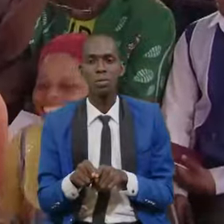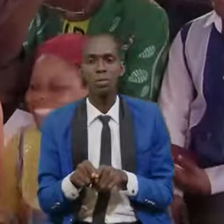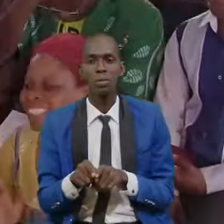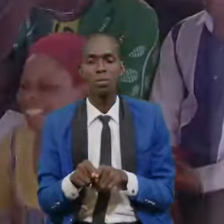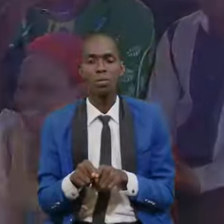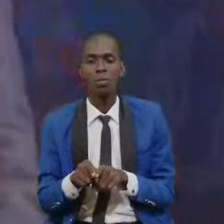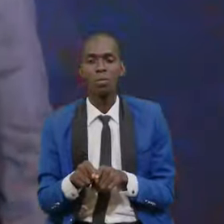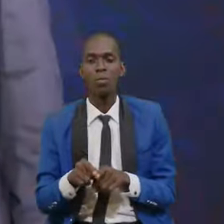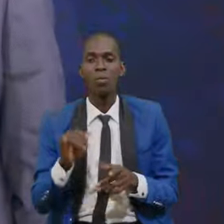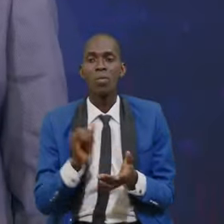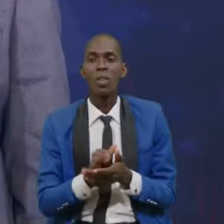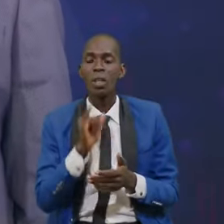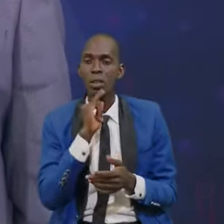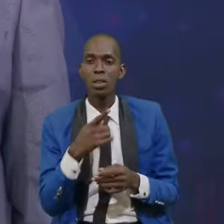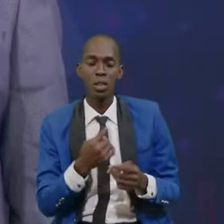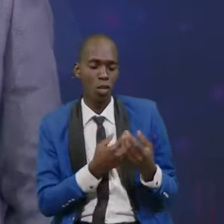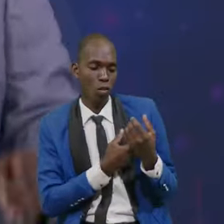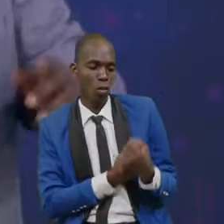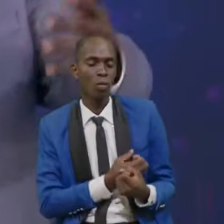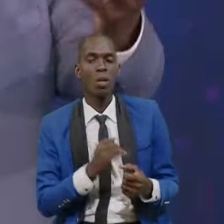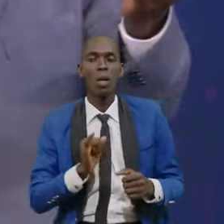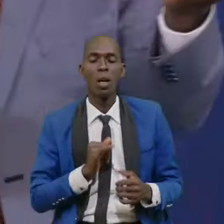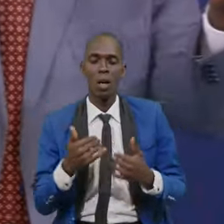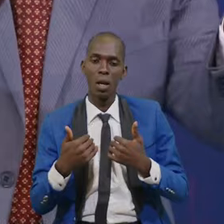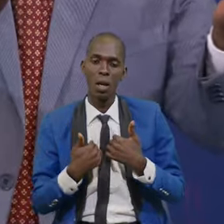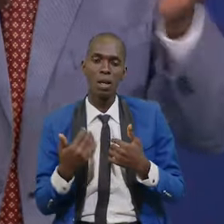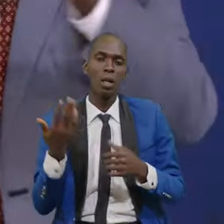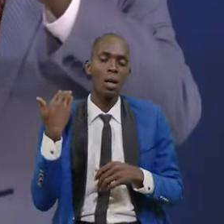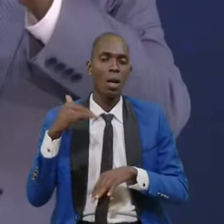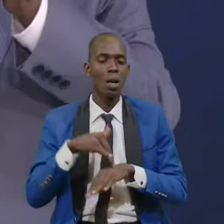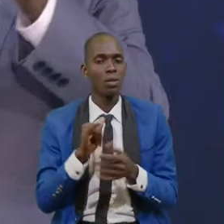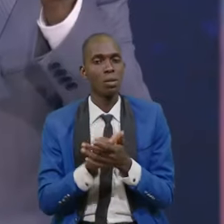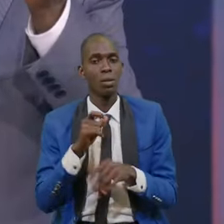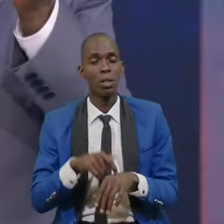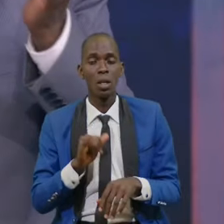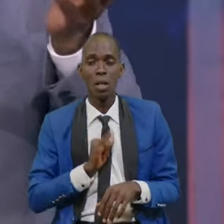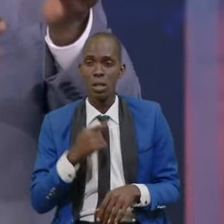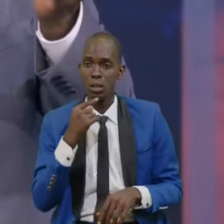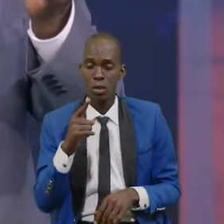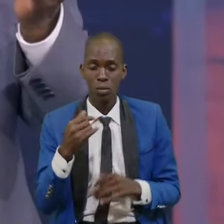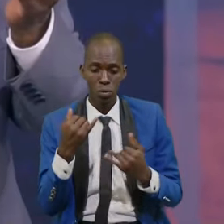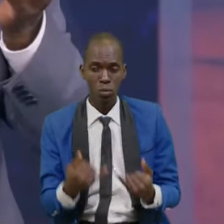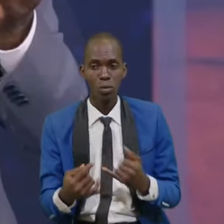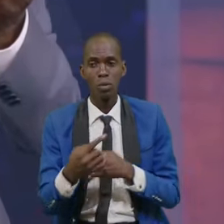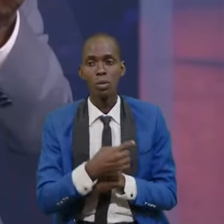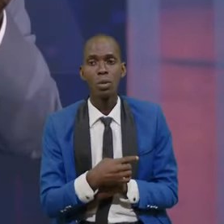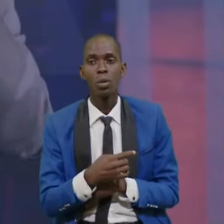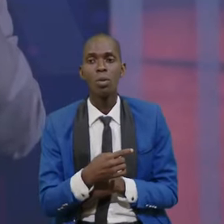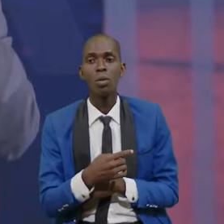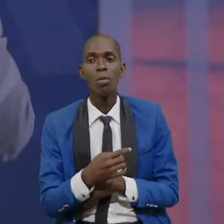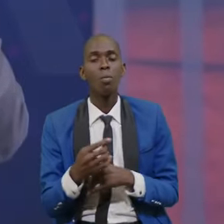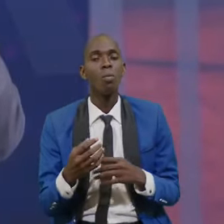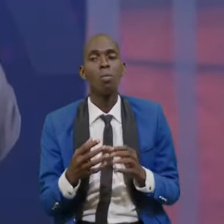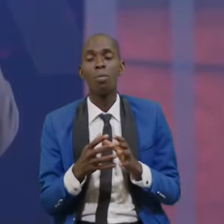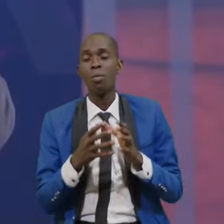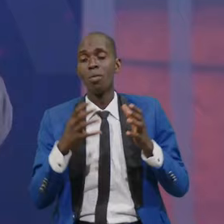That's the confidence I had at that time. And I tell you, today, much water has gone under